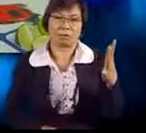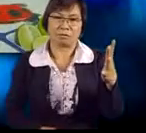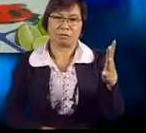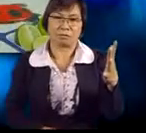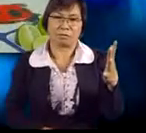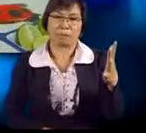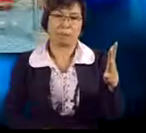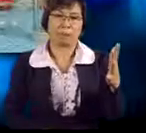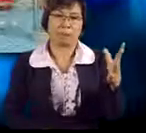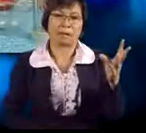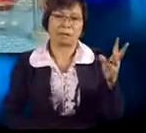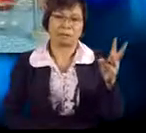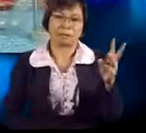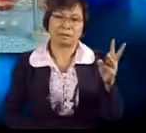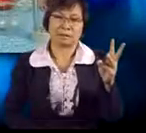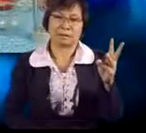5,